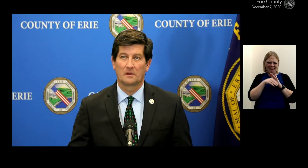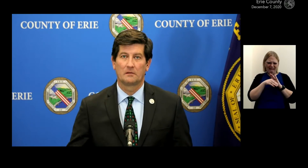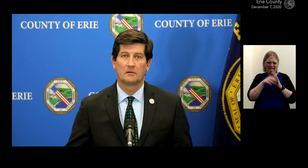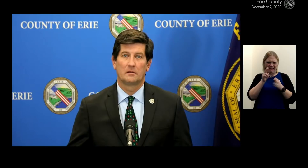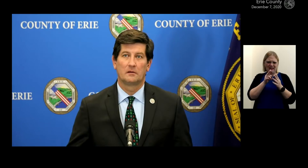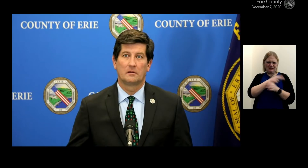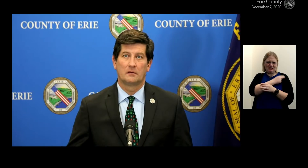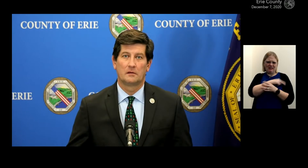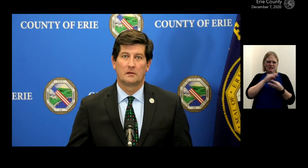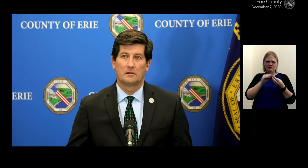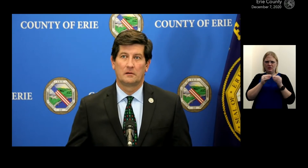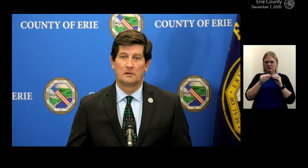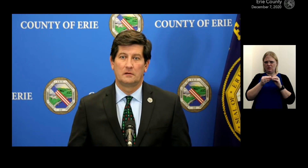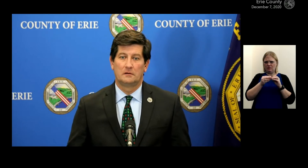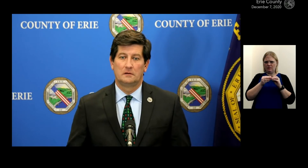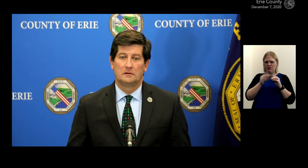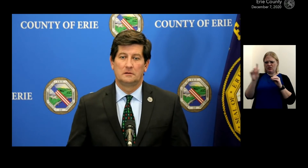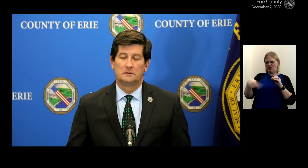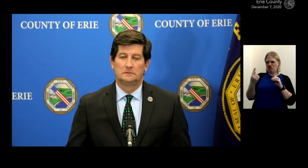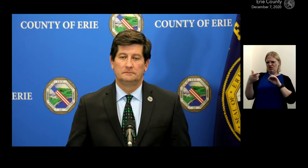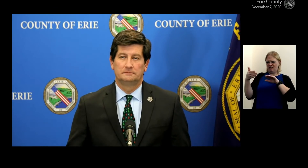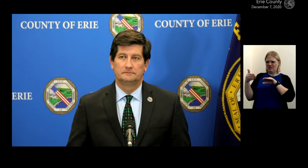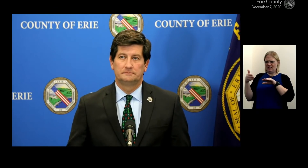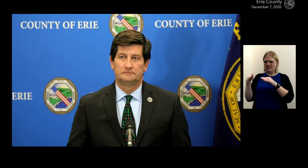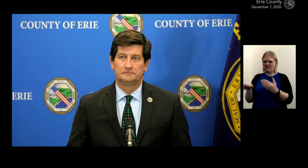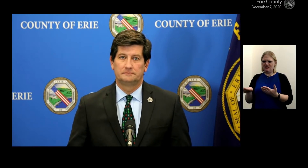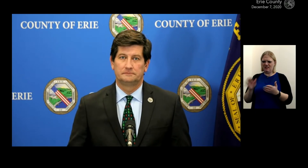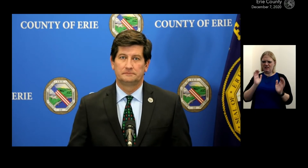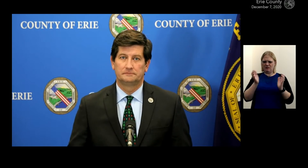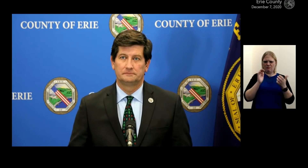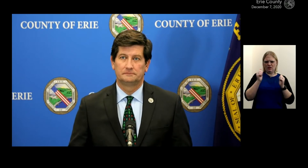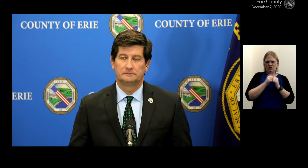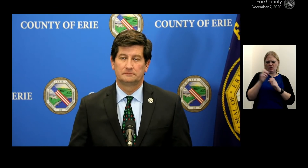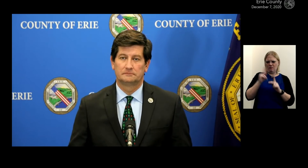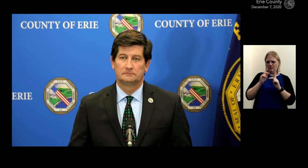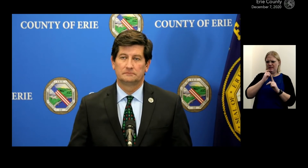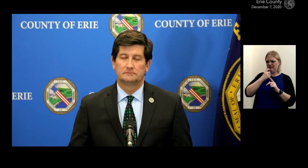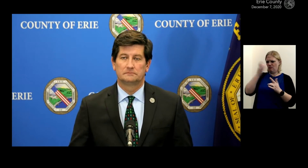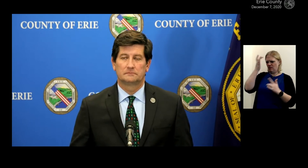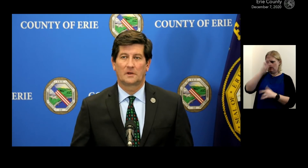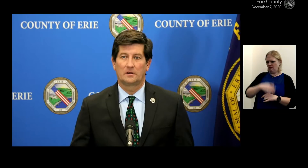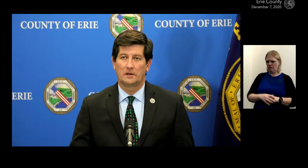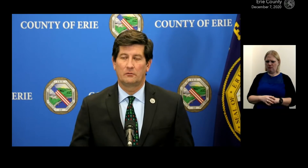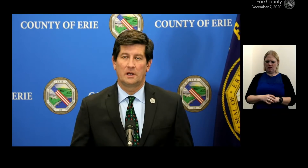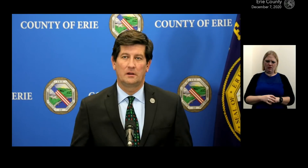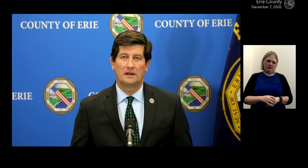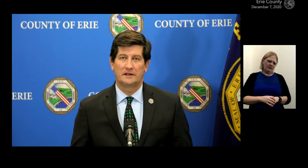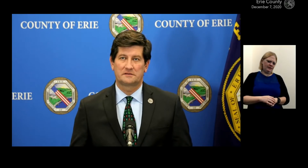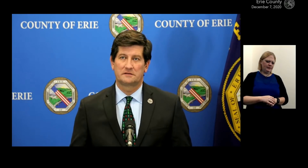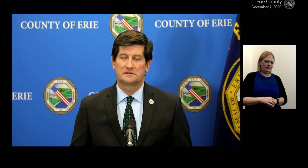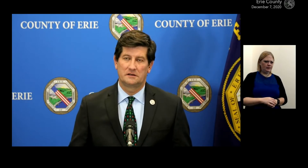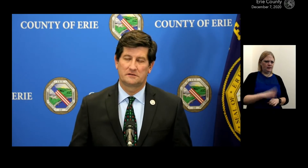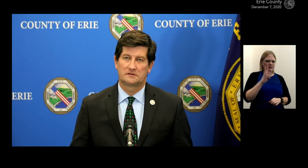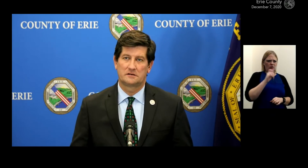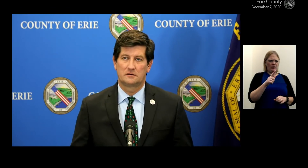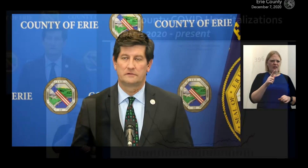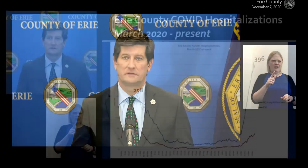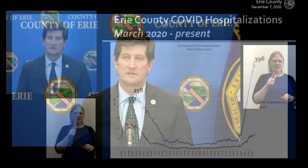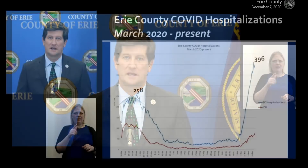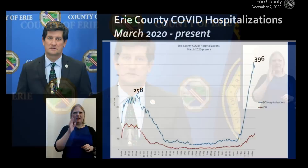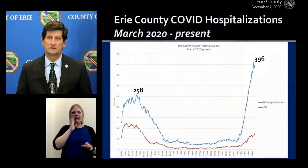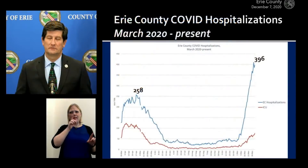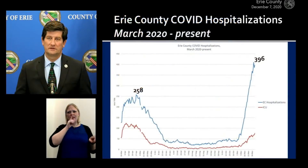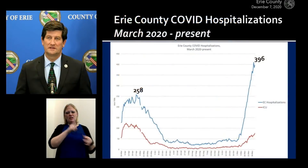to just deaths, as opposed to fewer people getting seriously ill? Well, I'll answer this and also turn it